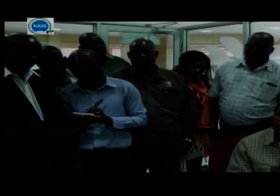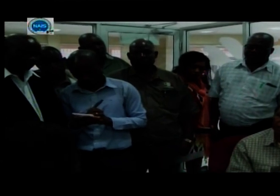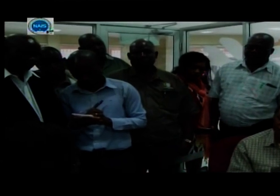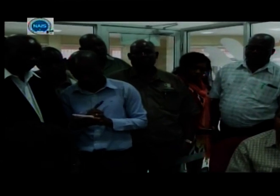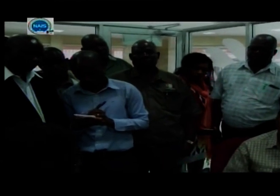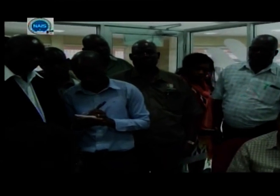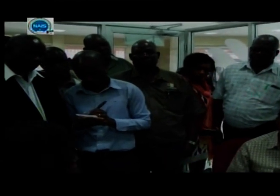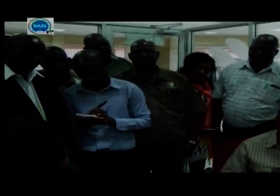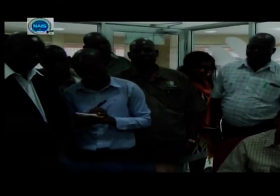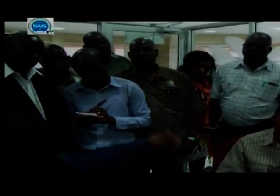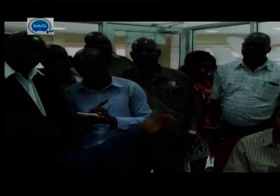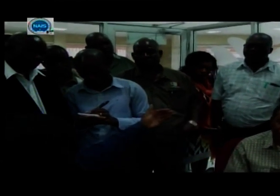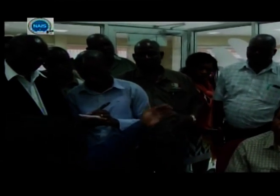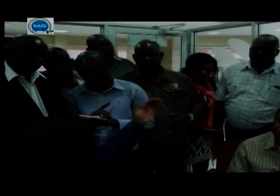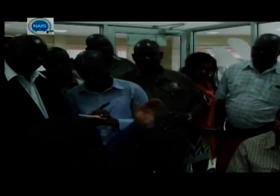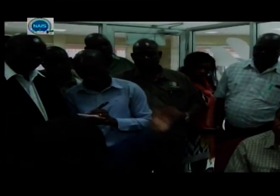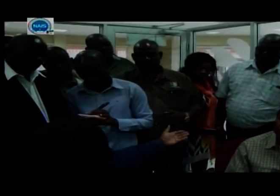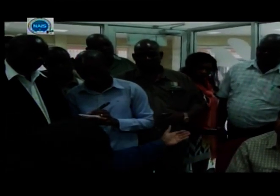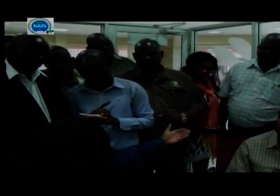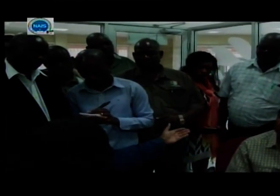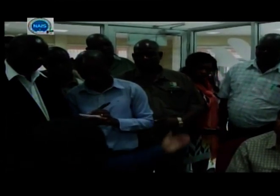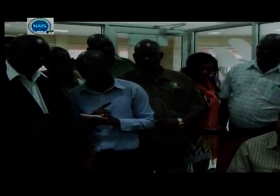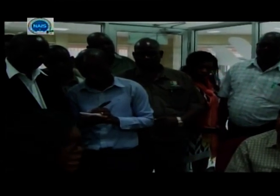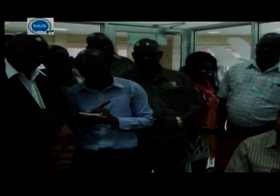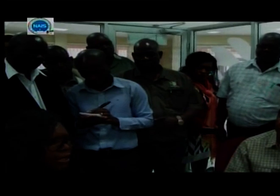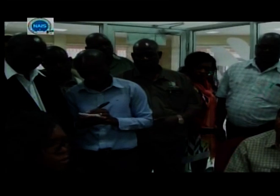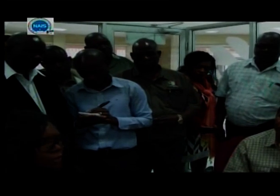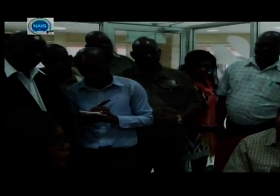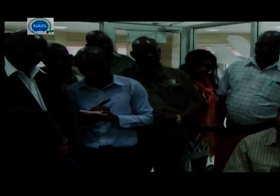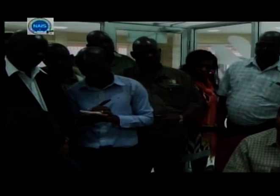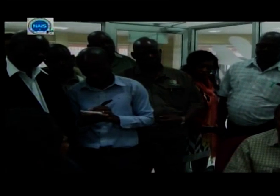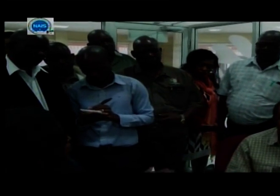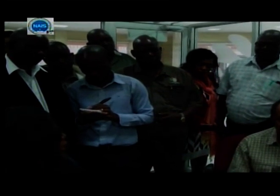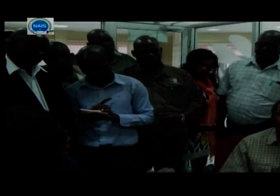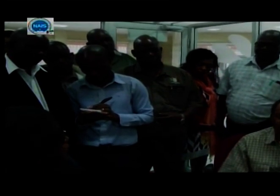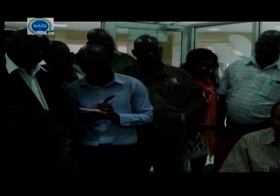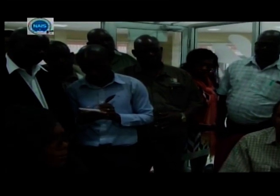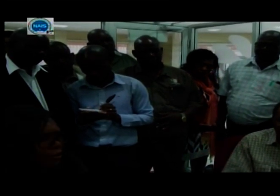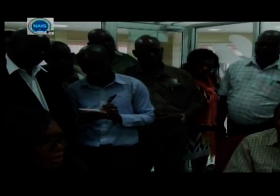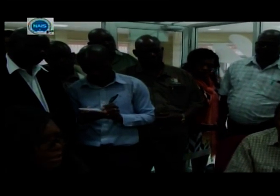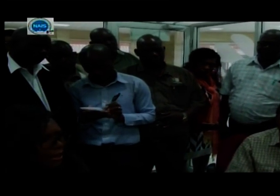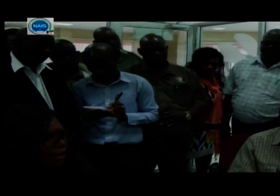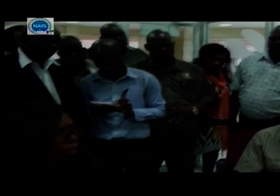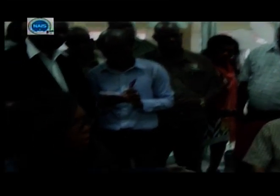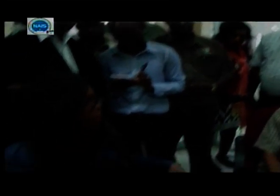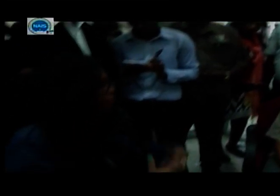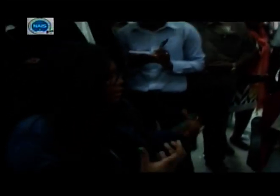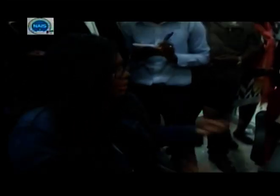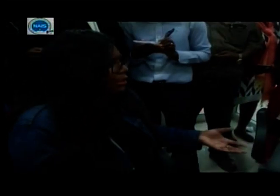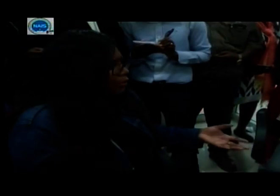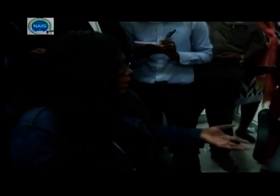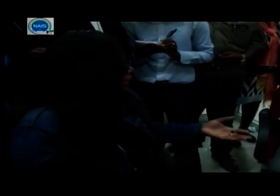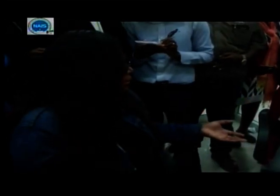those names should be compiled so that at the end of each day you have those names, and it should, in fact, to me, it should be an everyday process. All we've